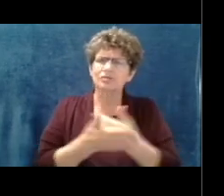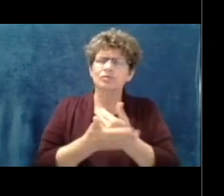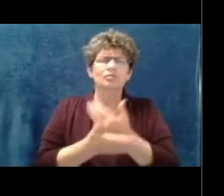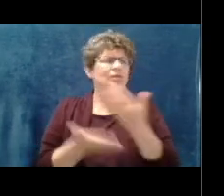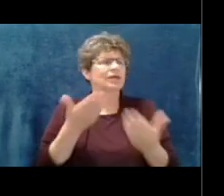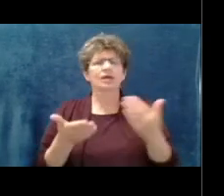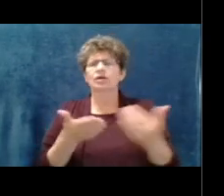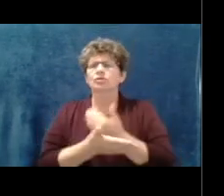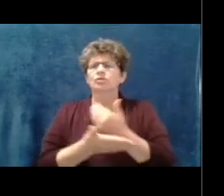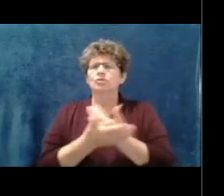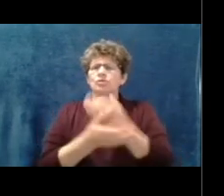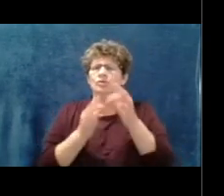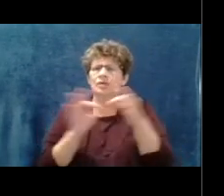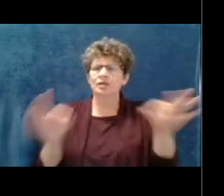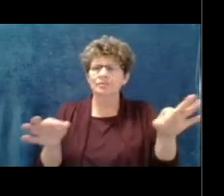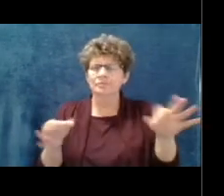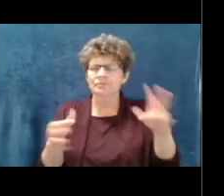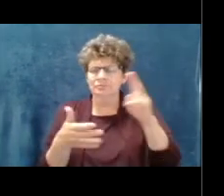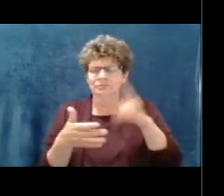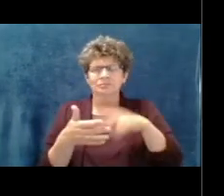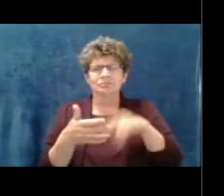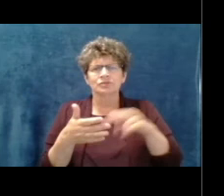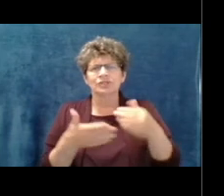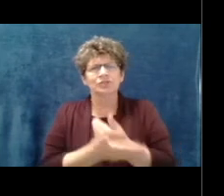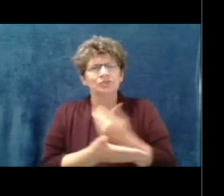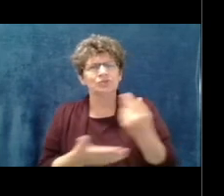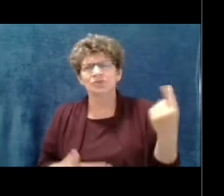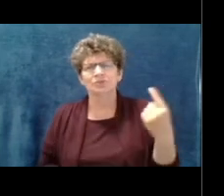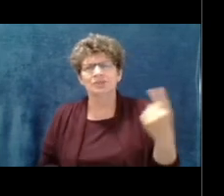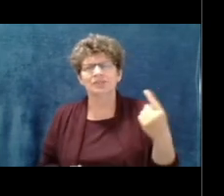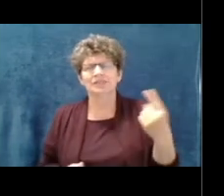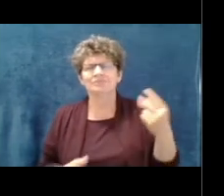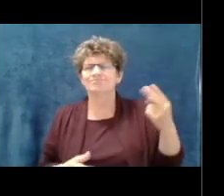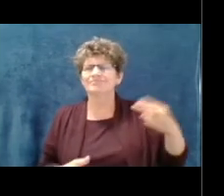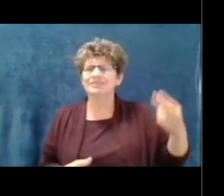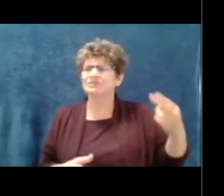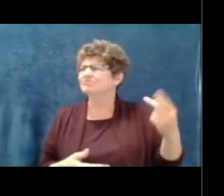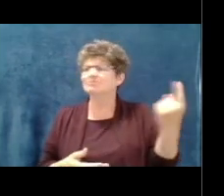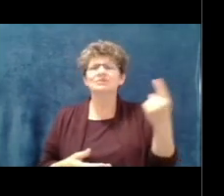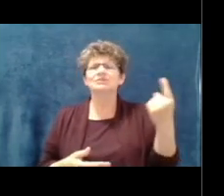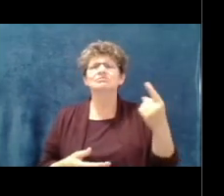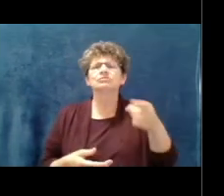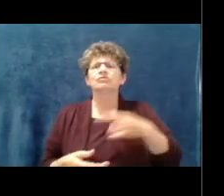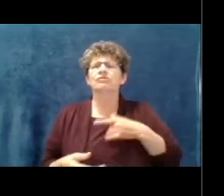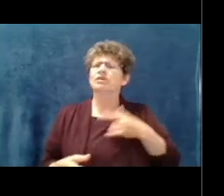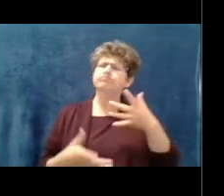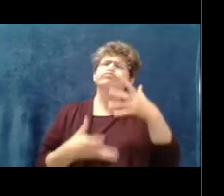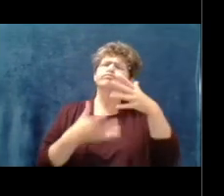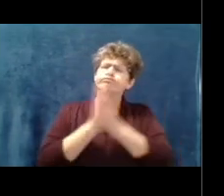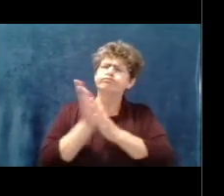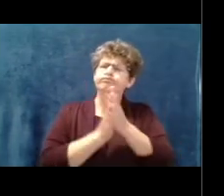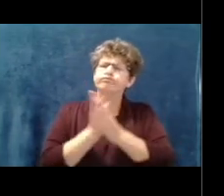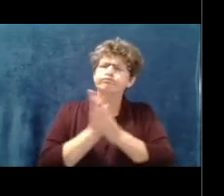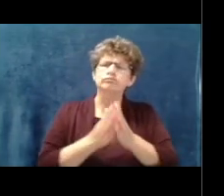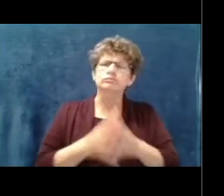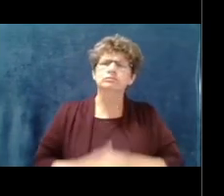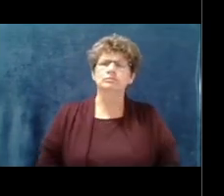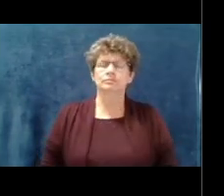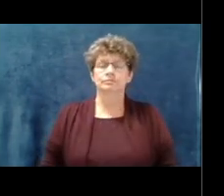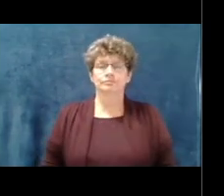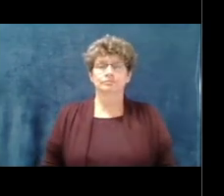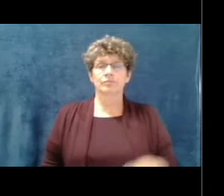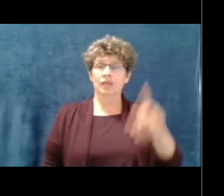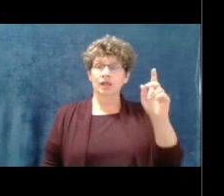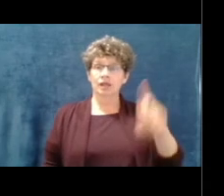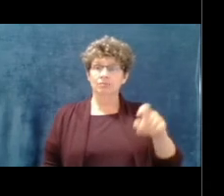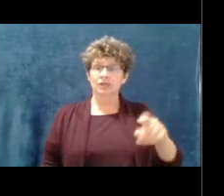read something new, read a new piece of history, something that interests you, something novel. And, it doesn't have to be something scholarly like